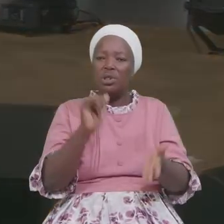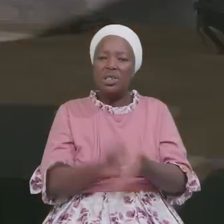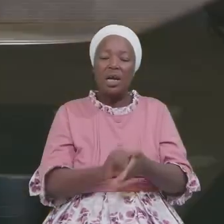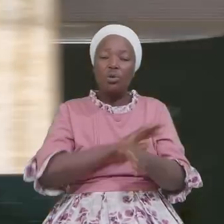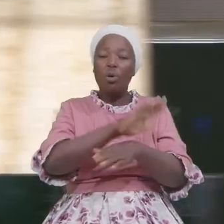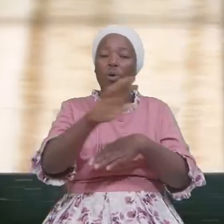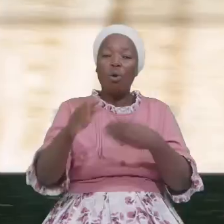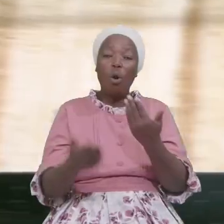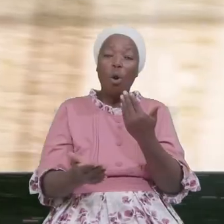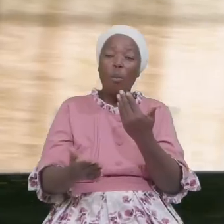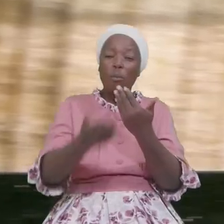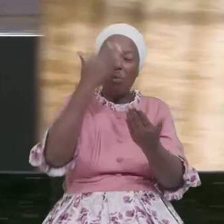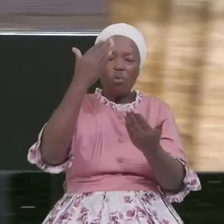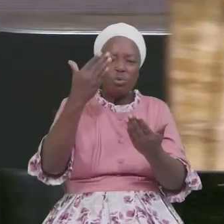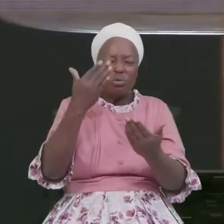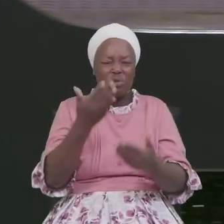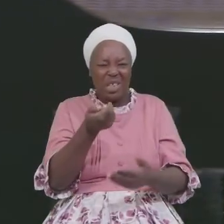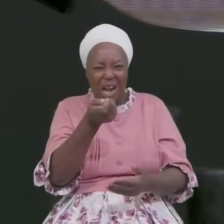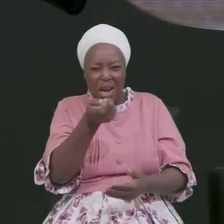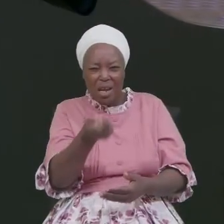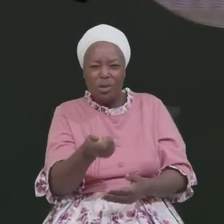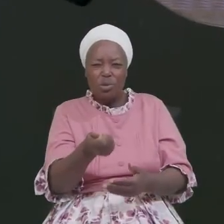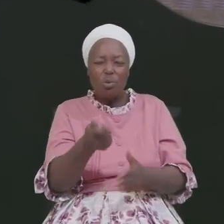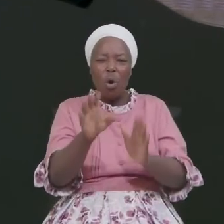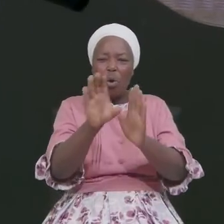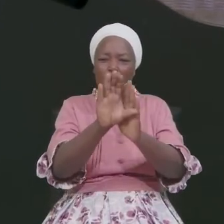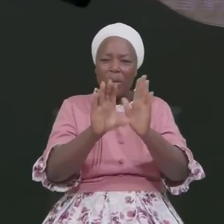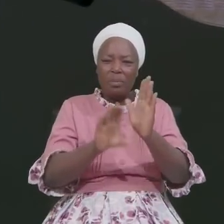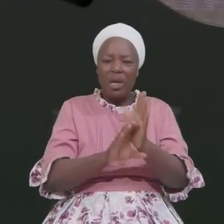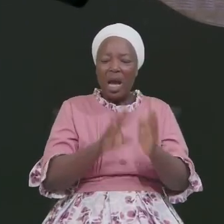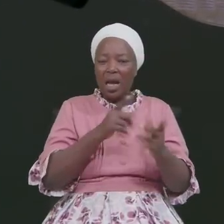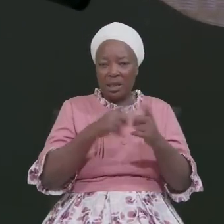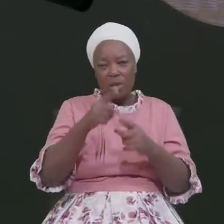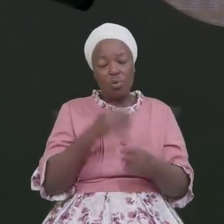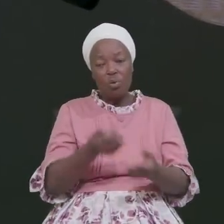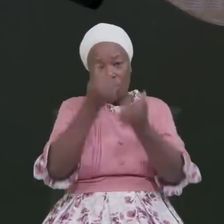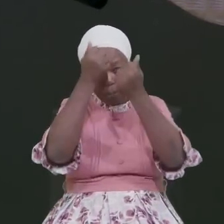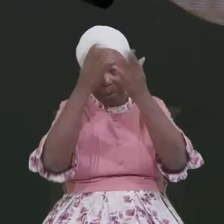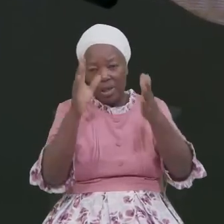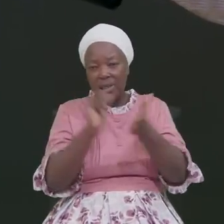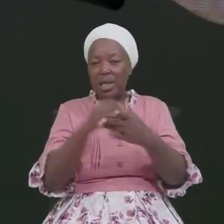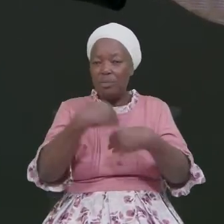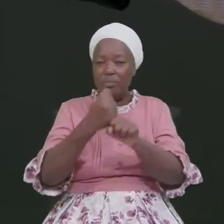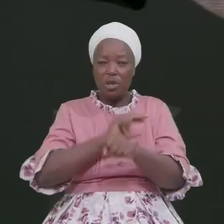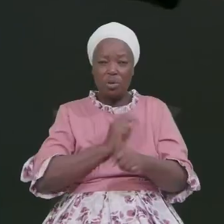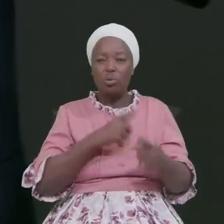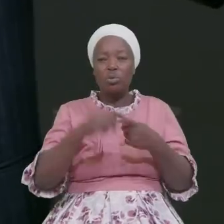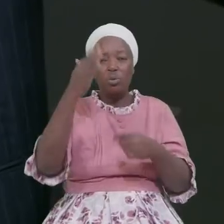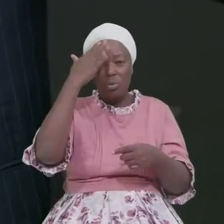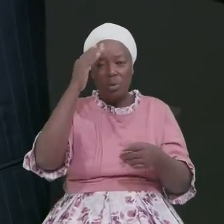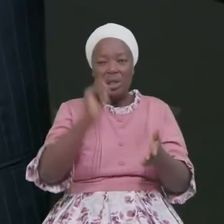almost insignificant commandment, and you obey, that makes us to know when